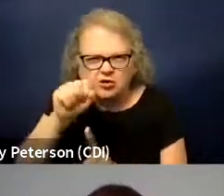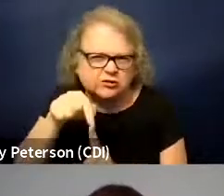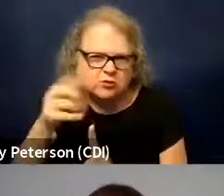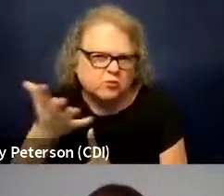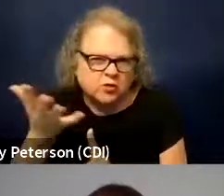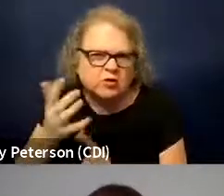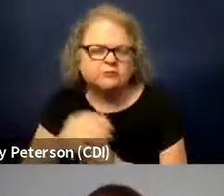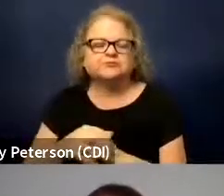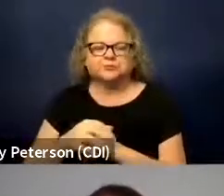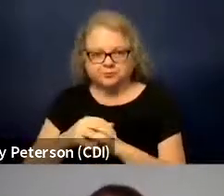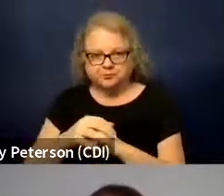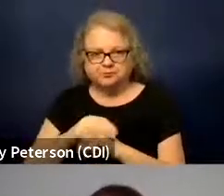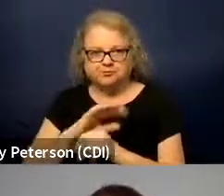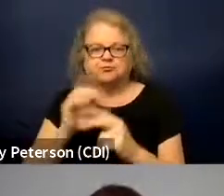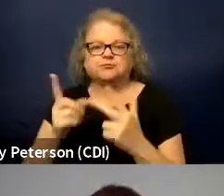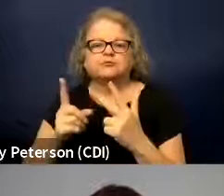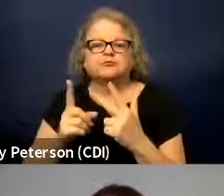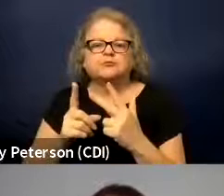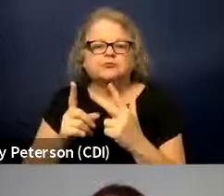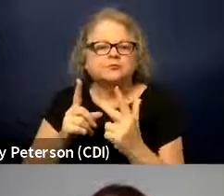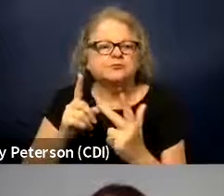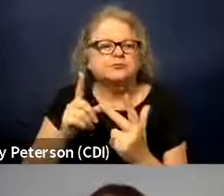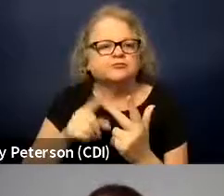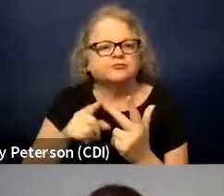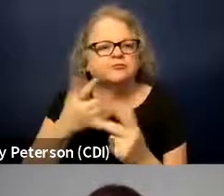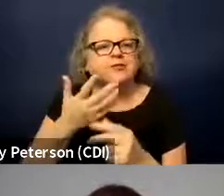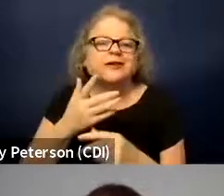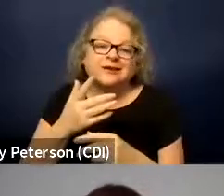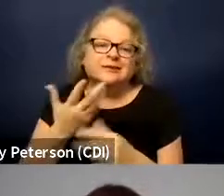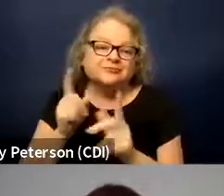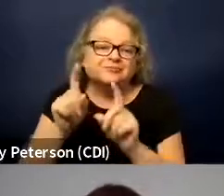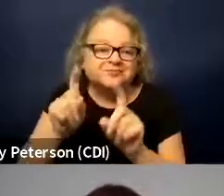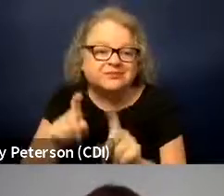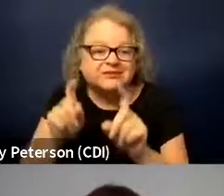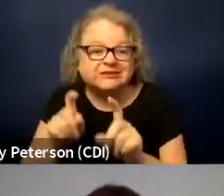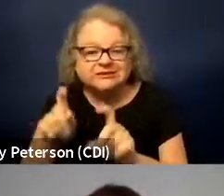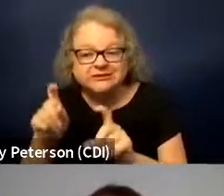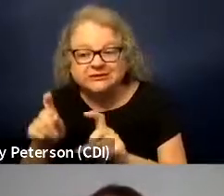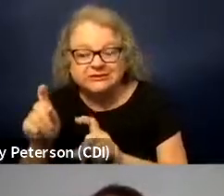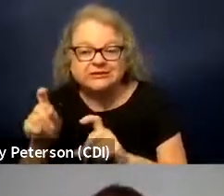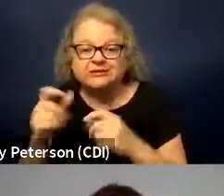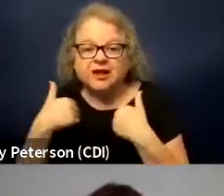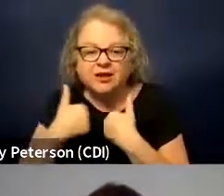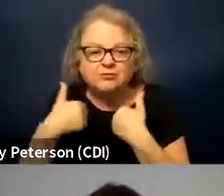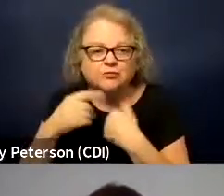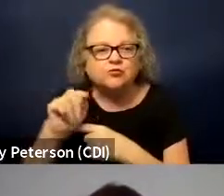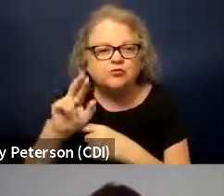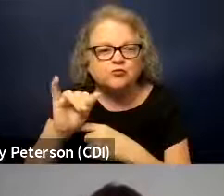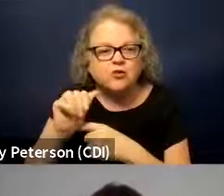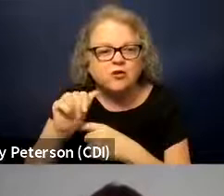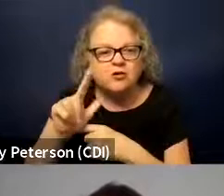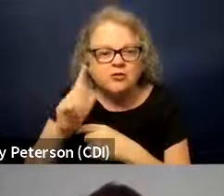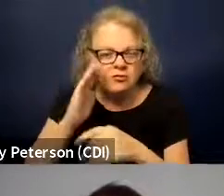as monkeys. And then the third stage, after it's proven safe in animals and proven effective